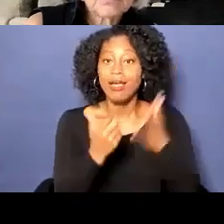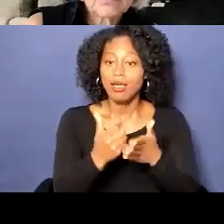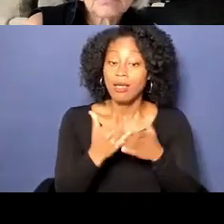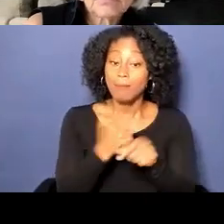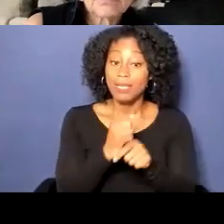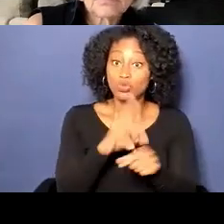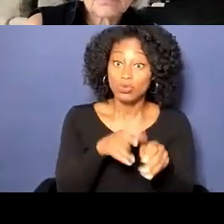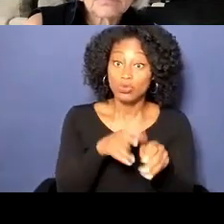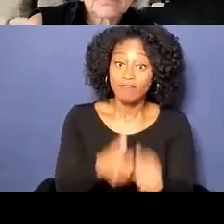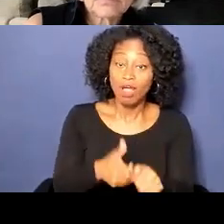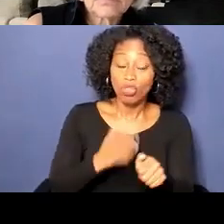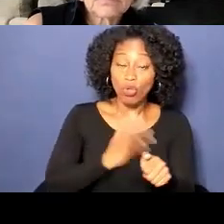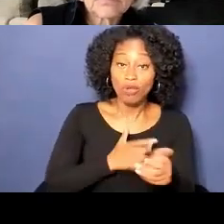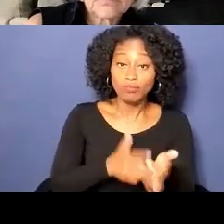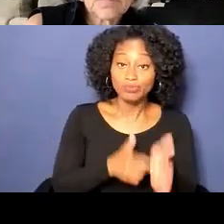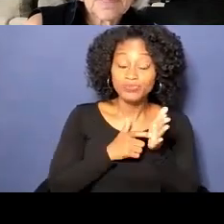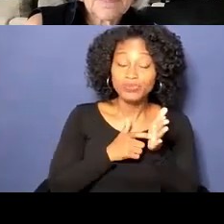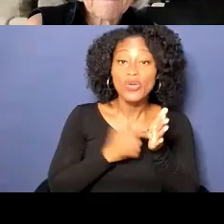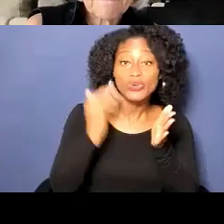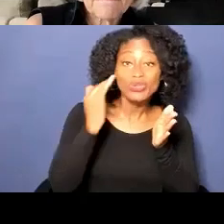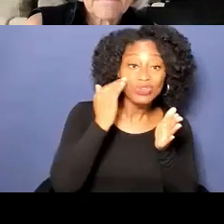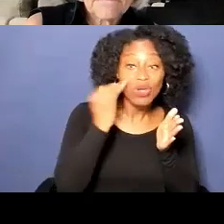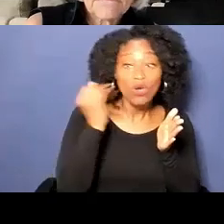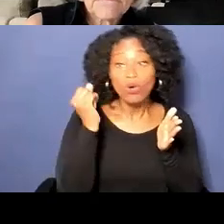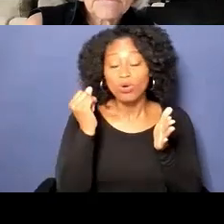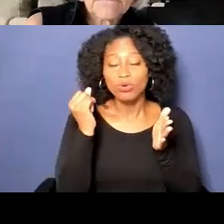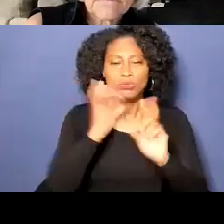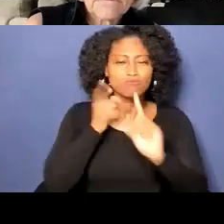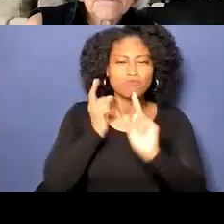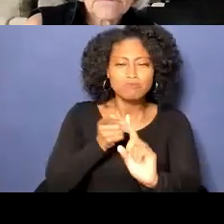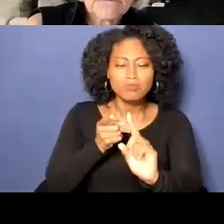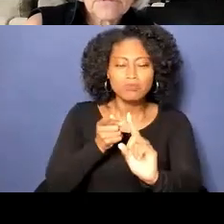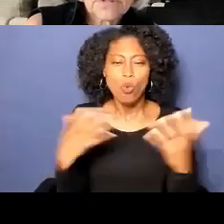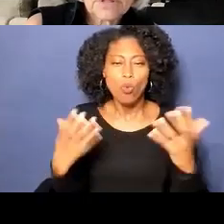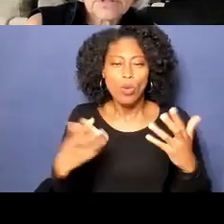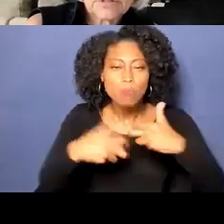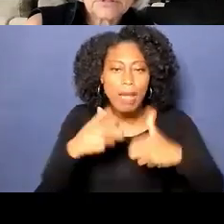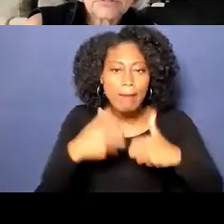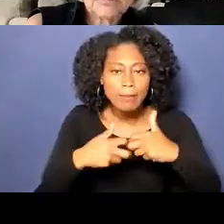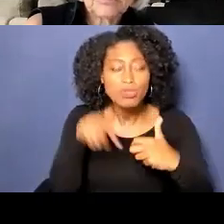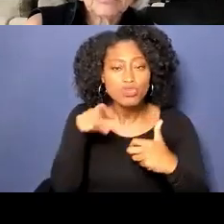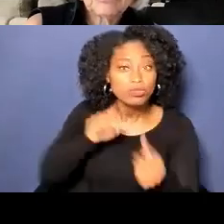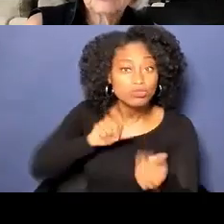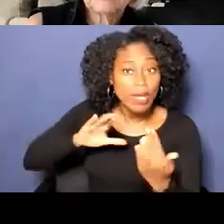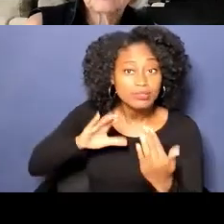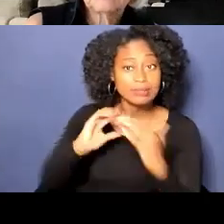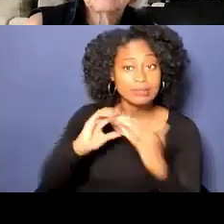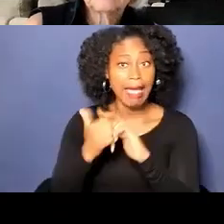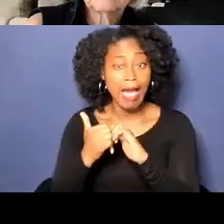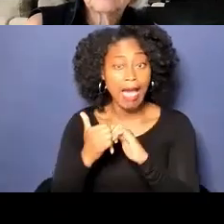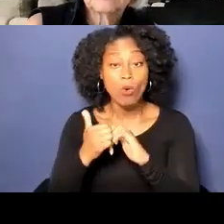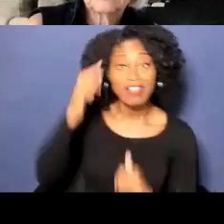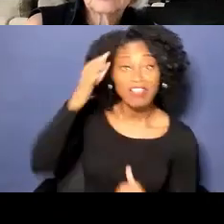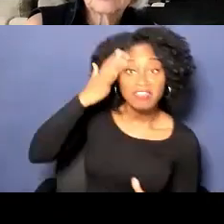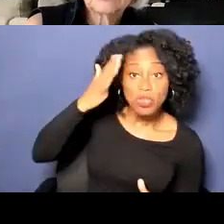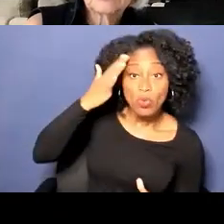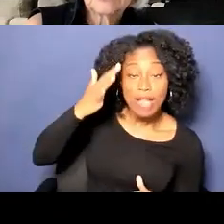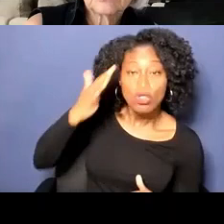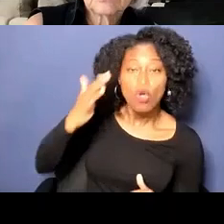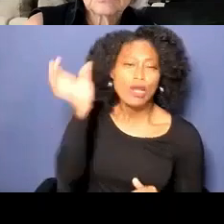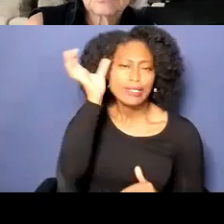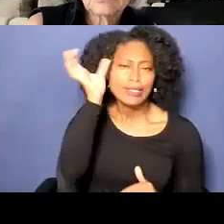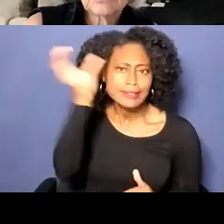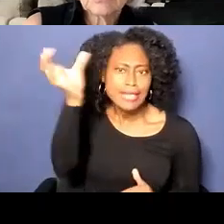know what the issue or the problem is that you're addressing. You're very clear that there is a theoretical or a